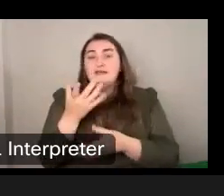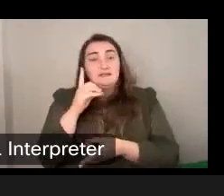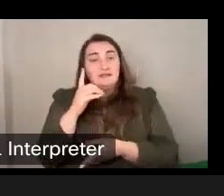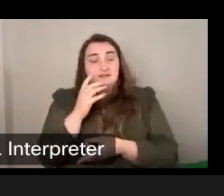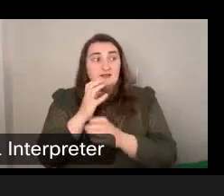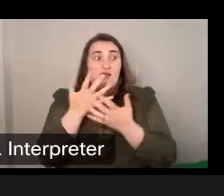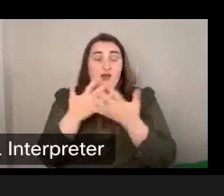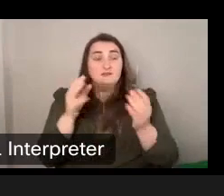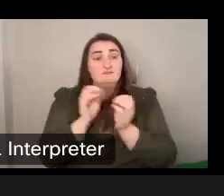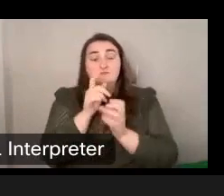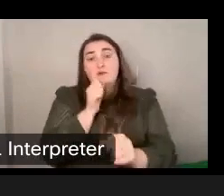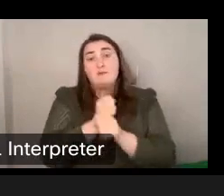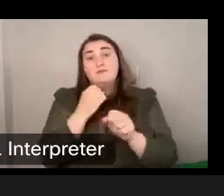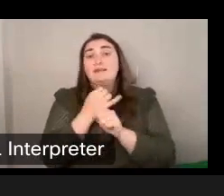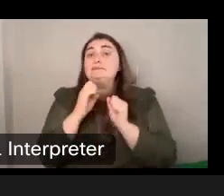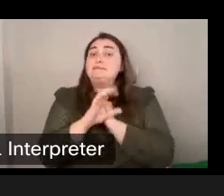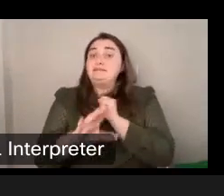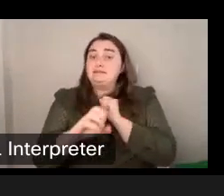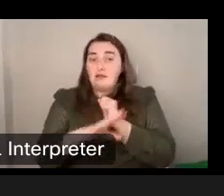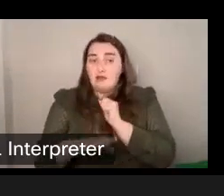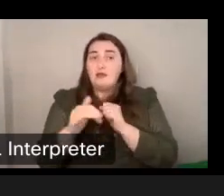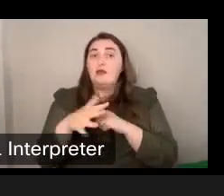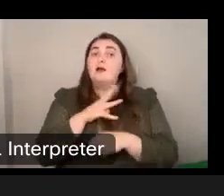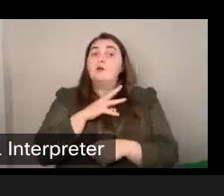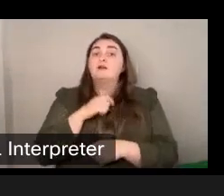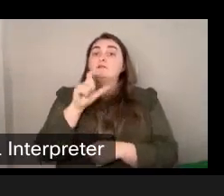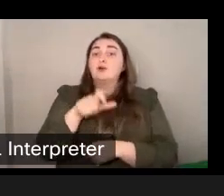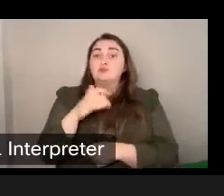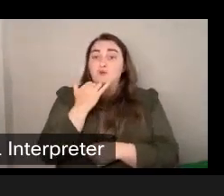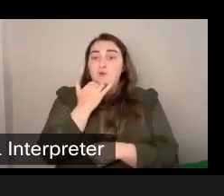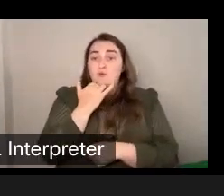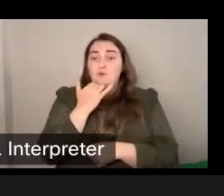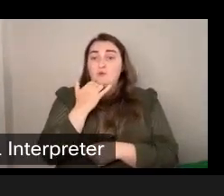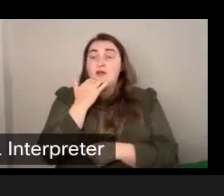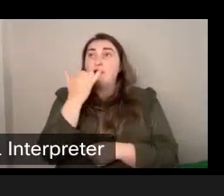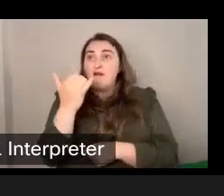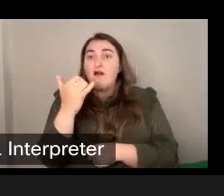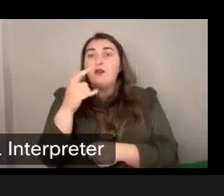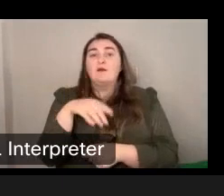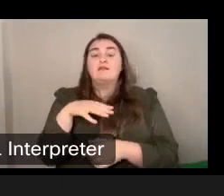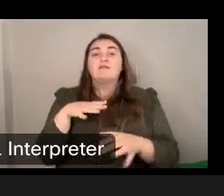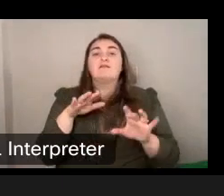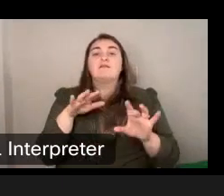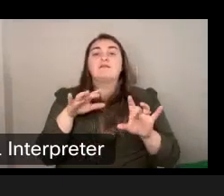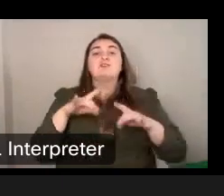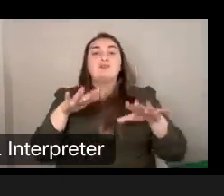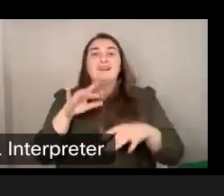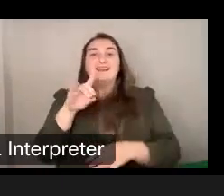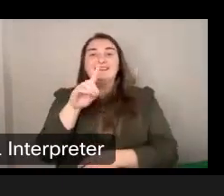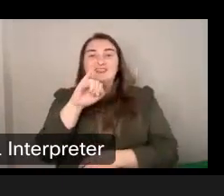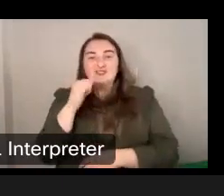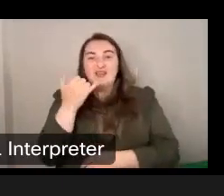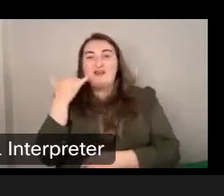media. This was the midwife who took the call when Australian DJs phoned one of the